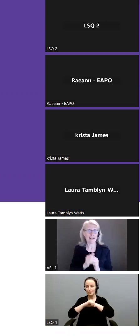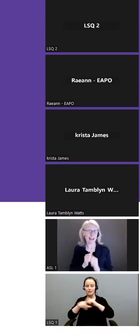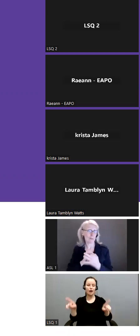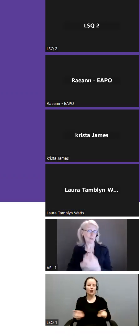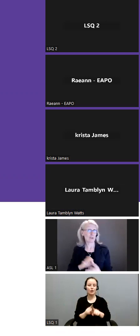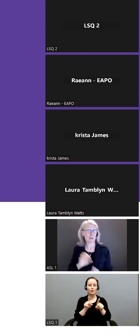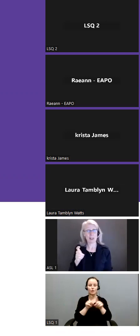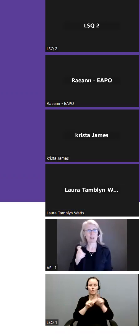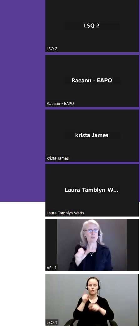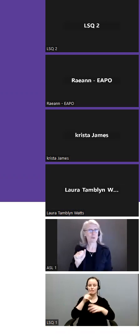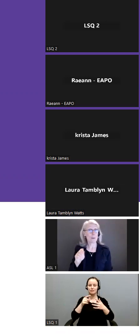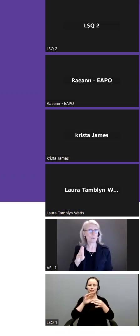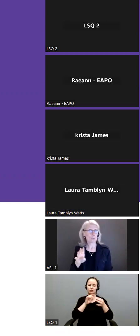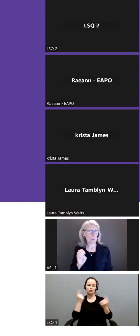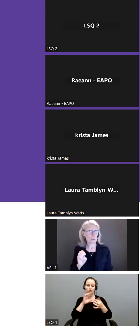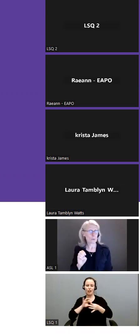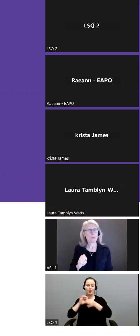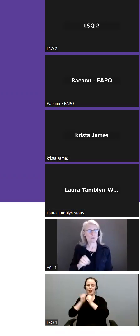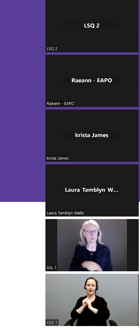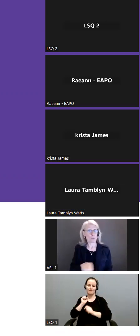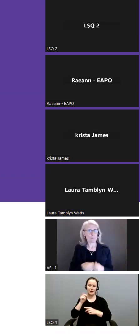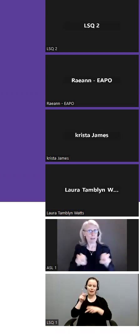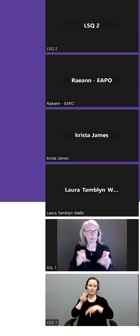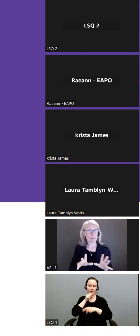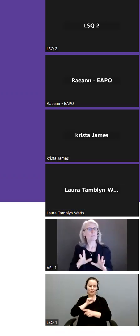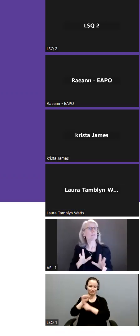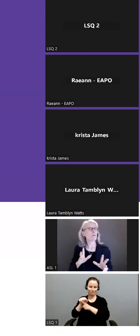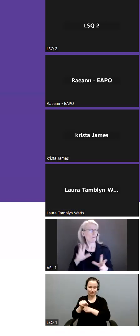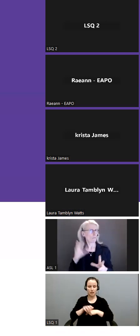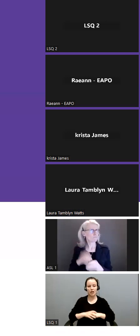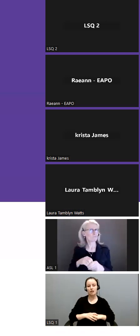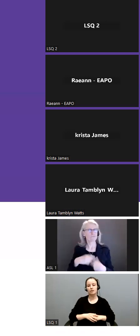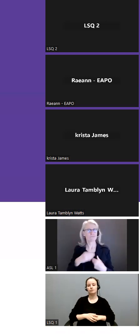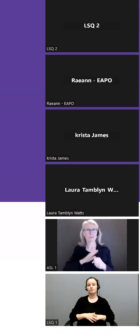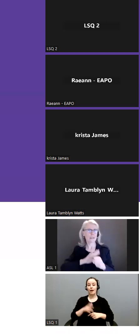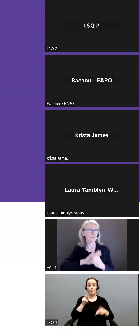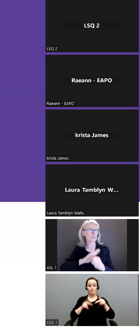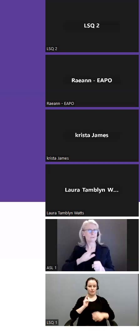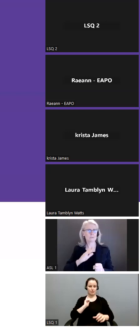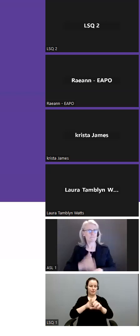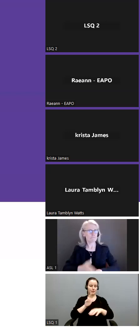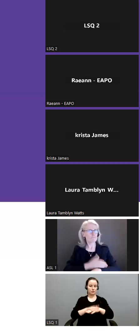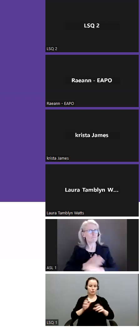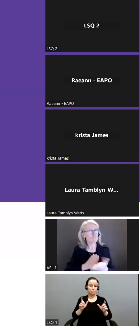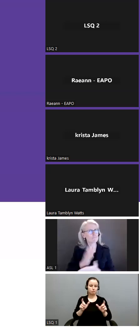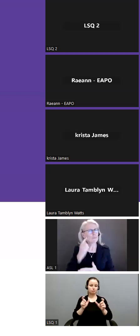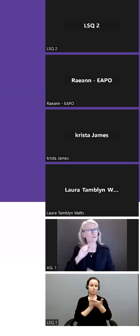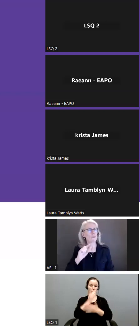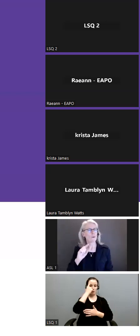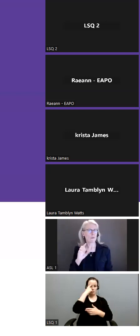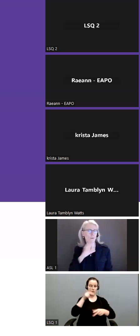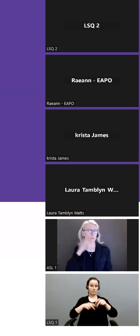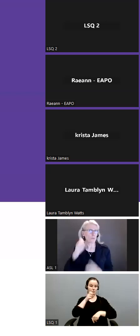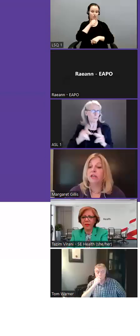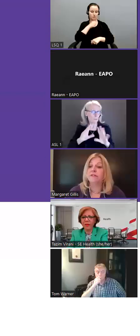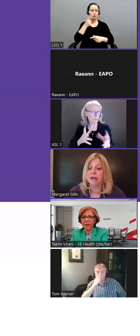Our panelists, who are each engaged in promoting the rights of older persons in their own way, will share their expertise and their passion, as